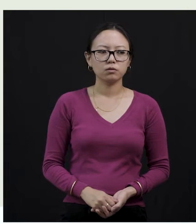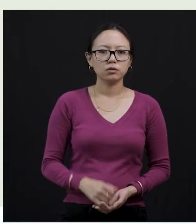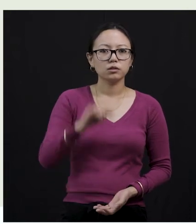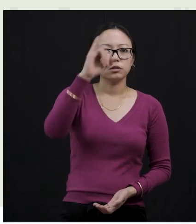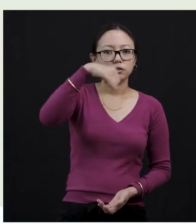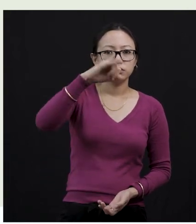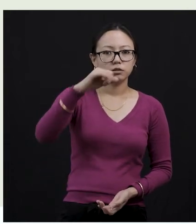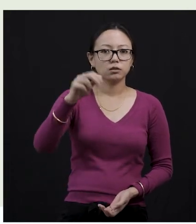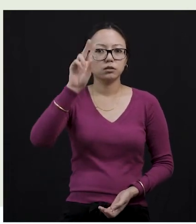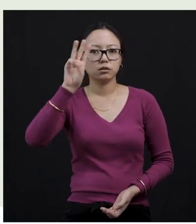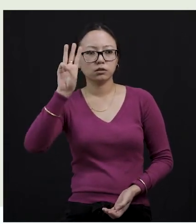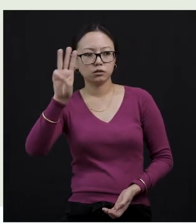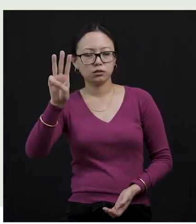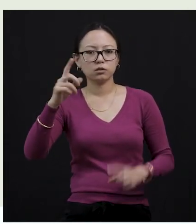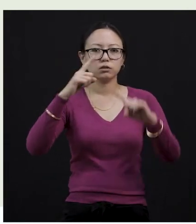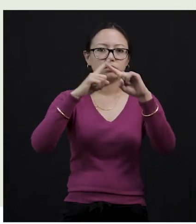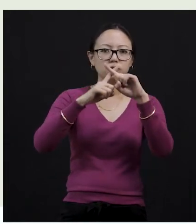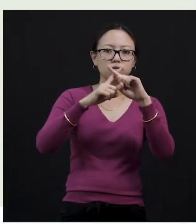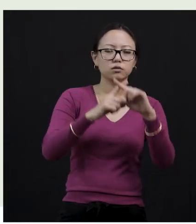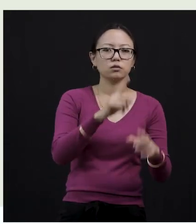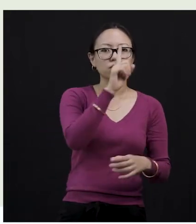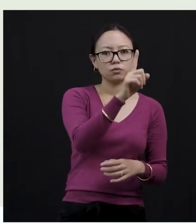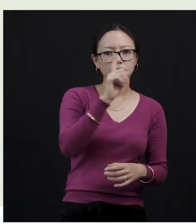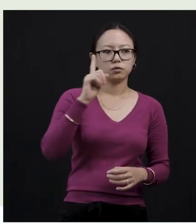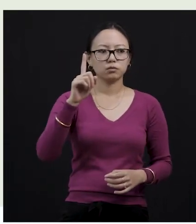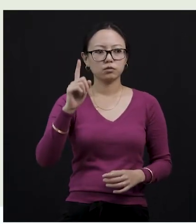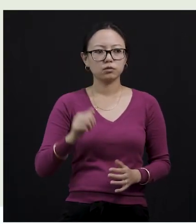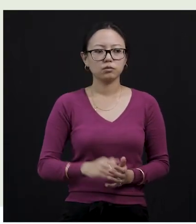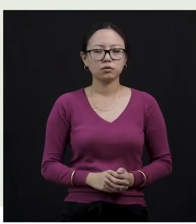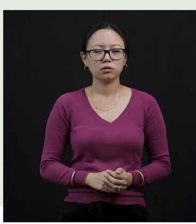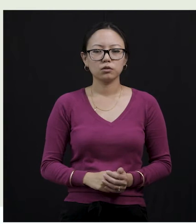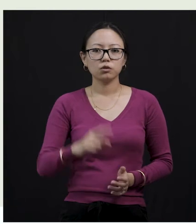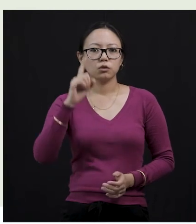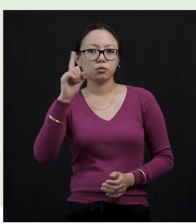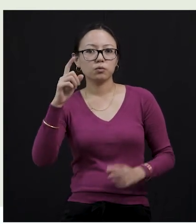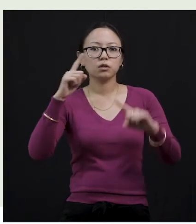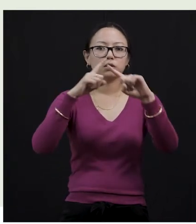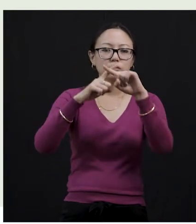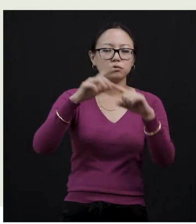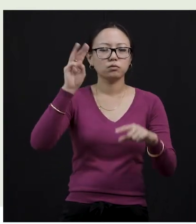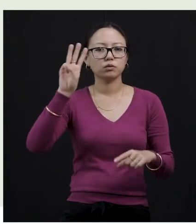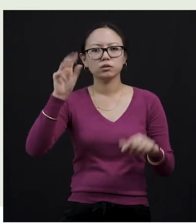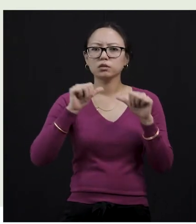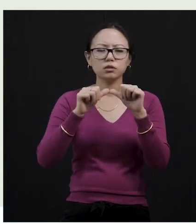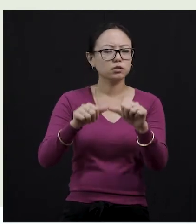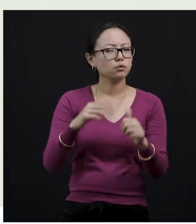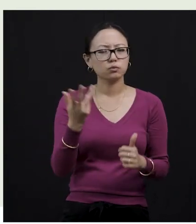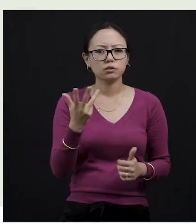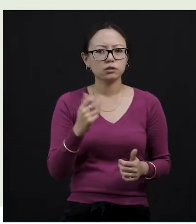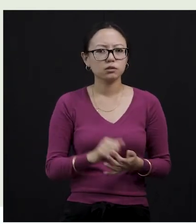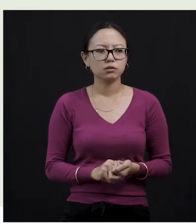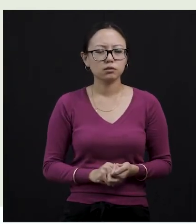is. 63 multiply with 11. So 1 into 3, how much you'll